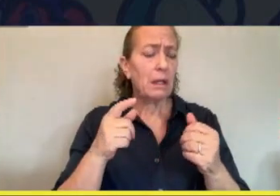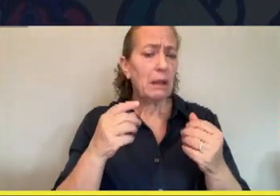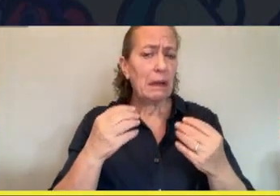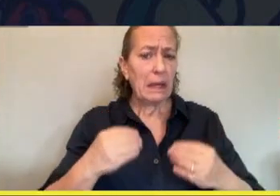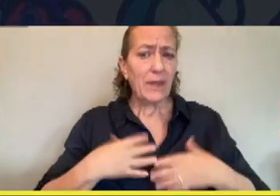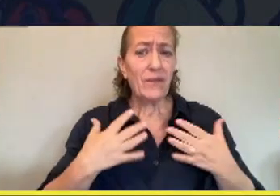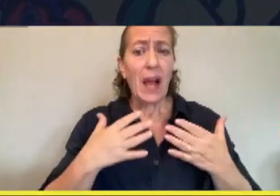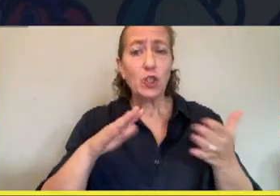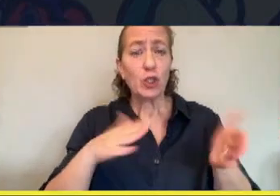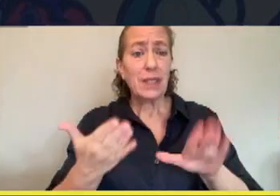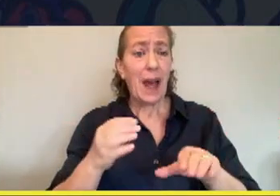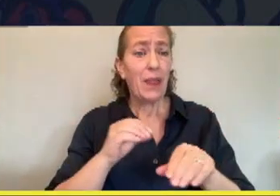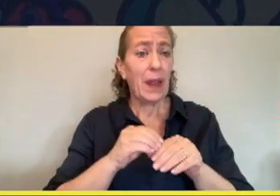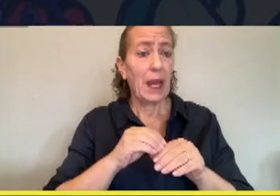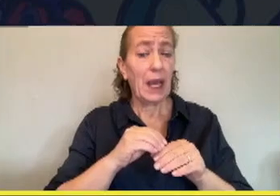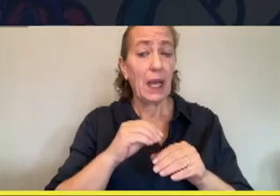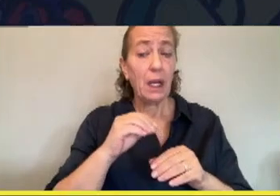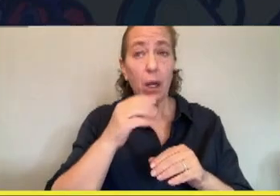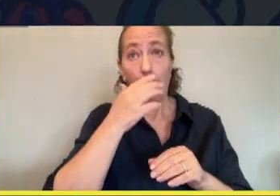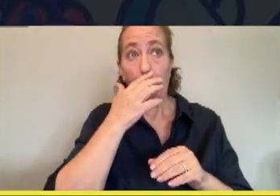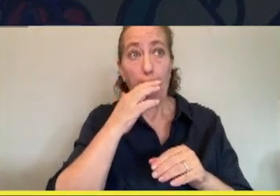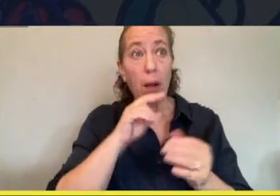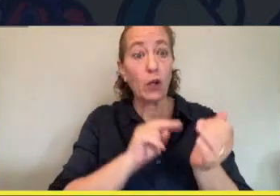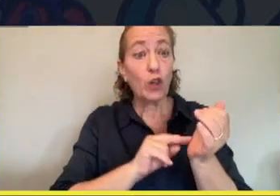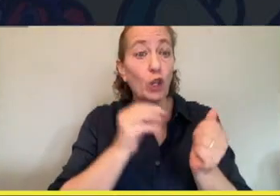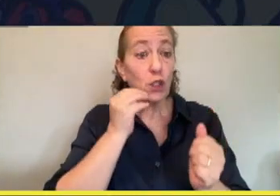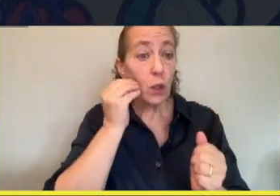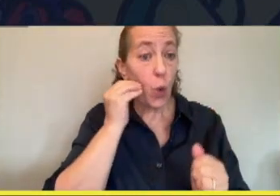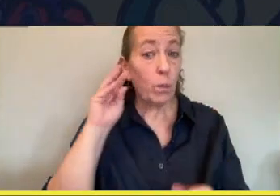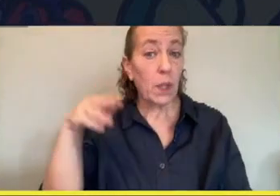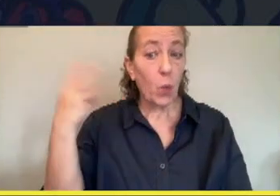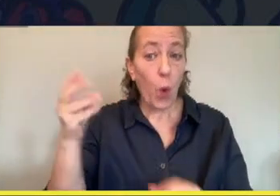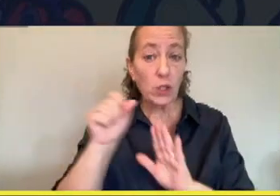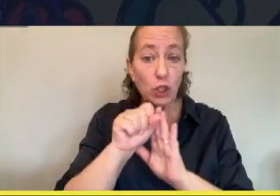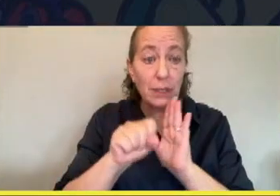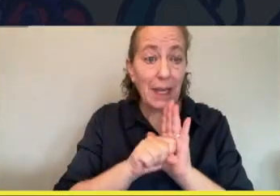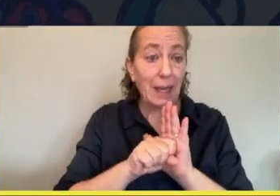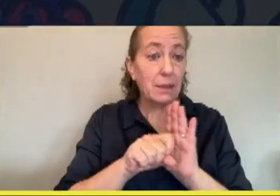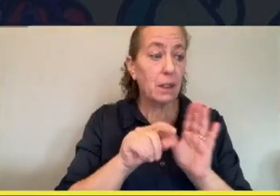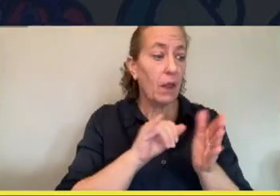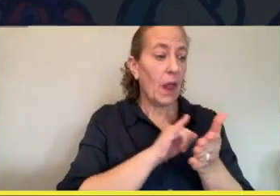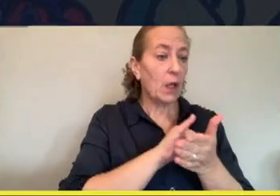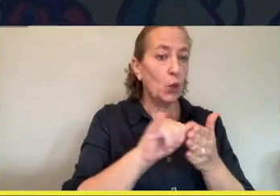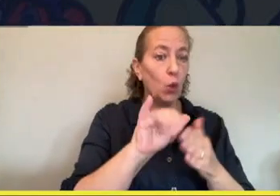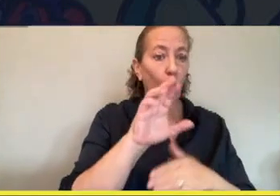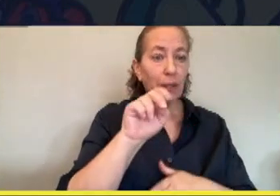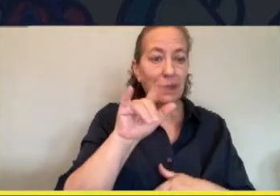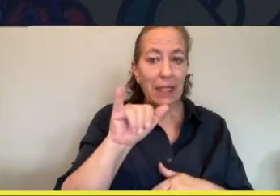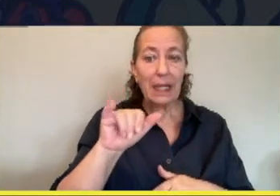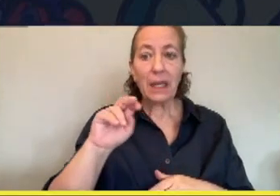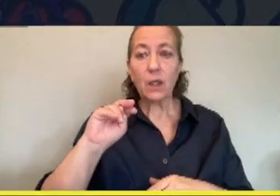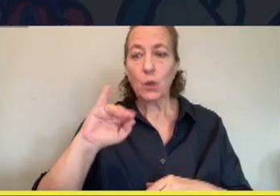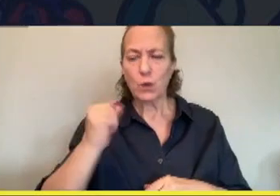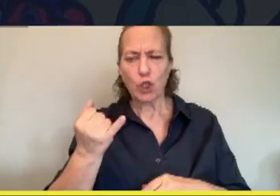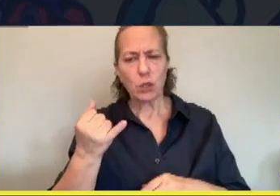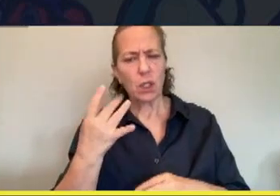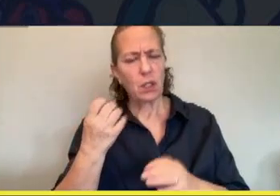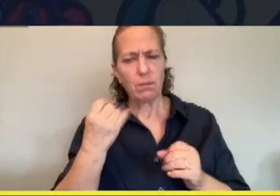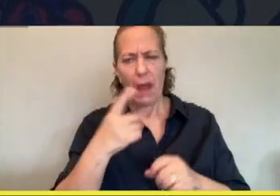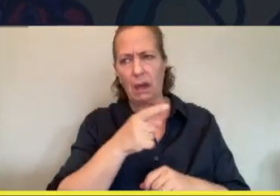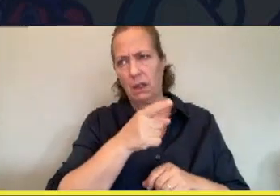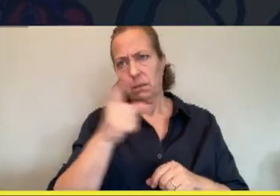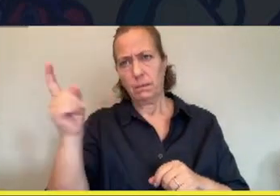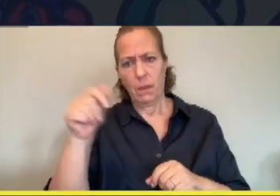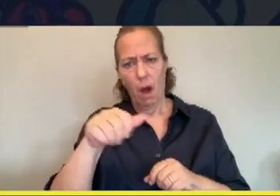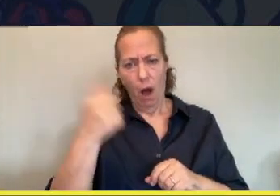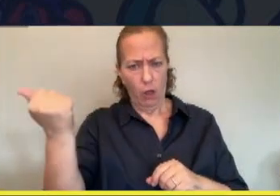Washington State, then in Harlem neighborhood of New York City, then in New Jersey, and many, many other institutions where people